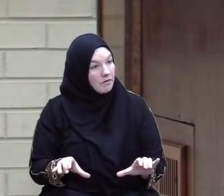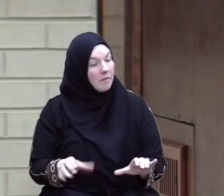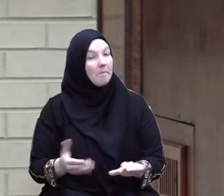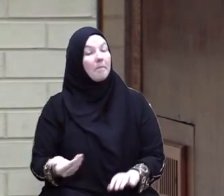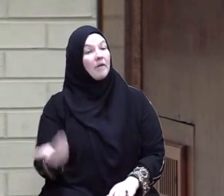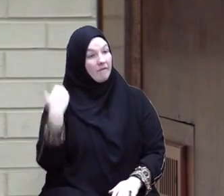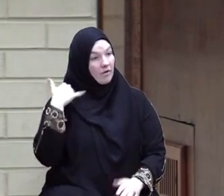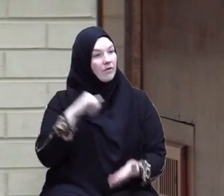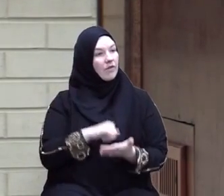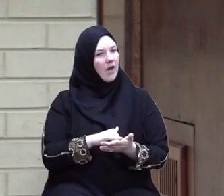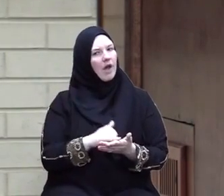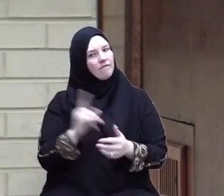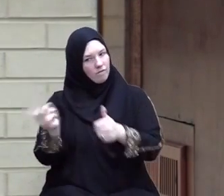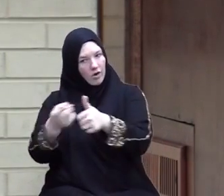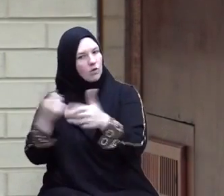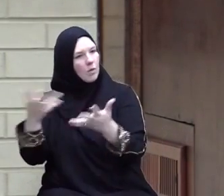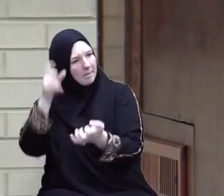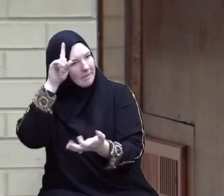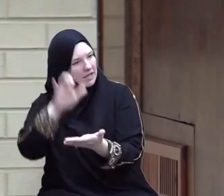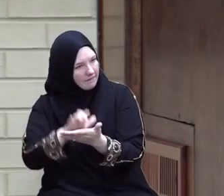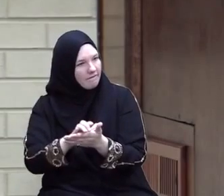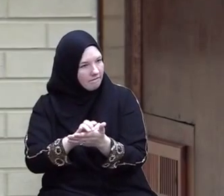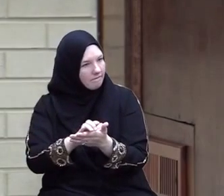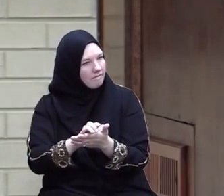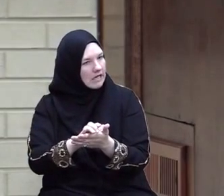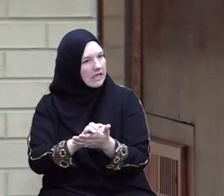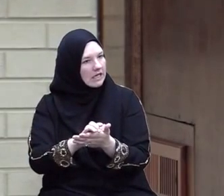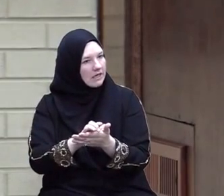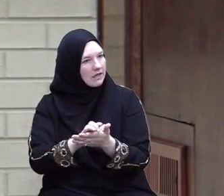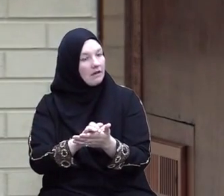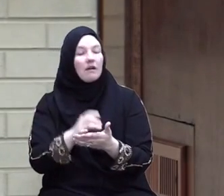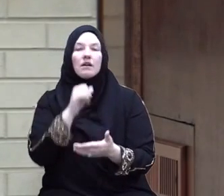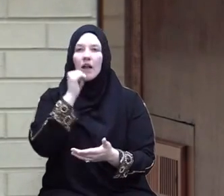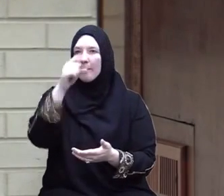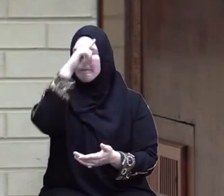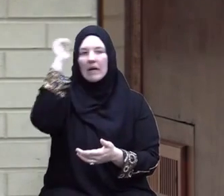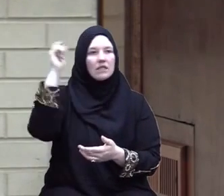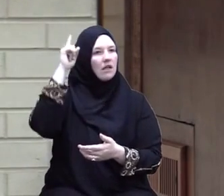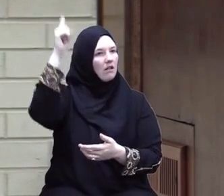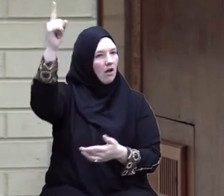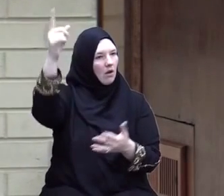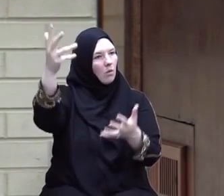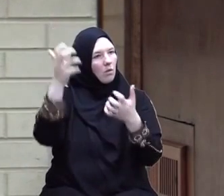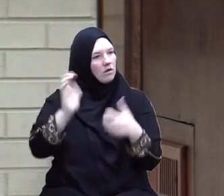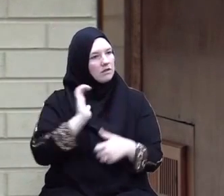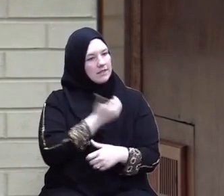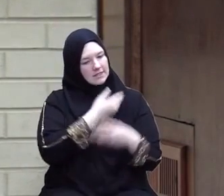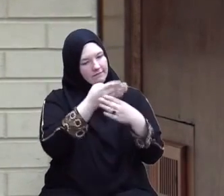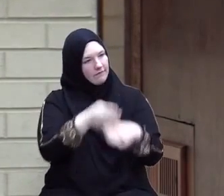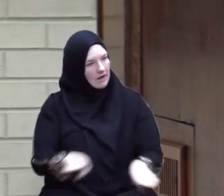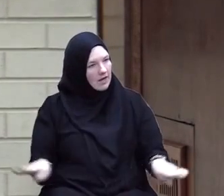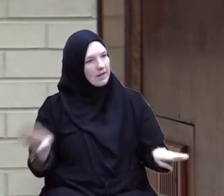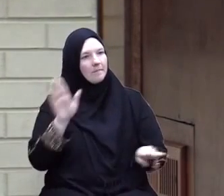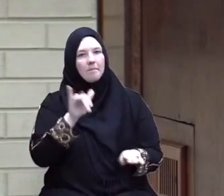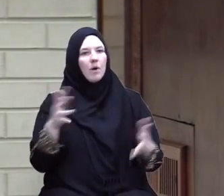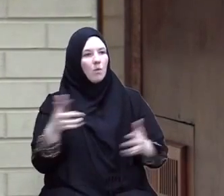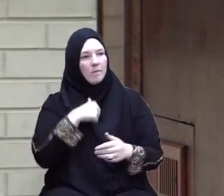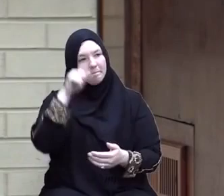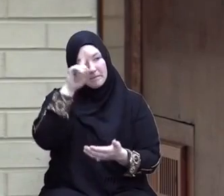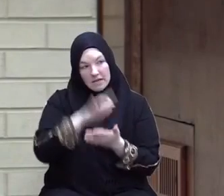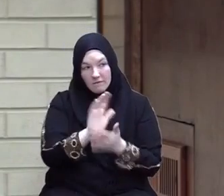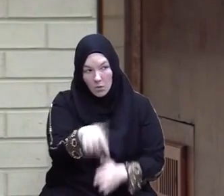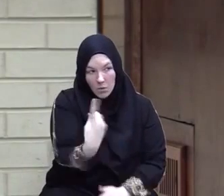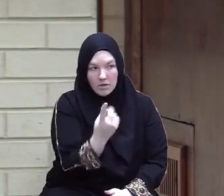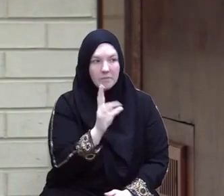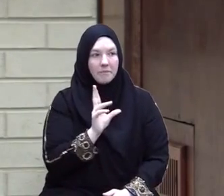matters what they believe. Why? Not because Allah wants us to be divided by what we believe